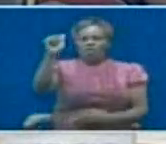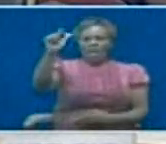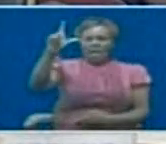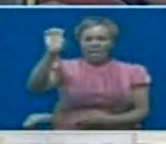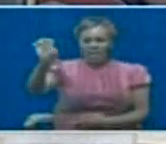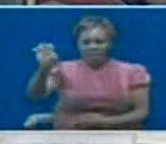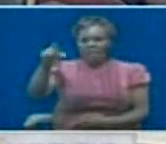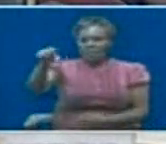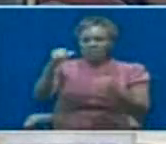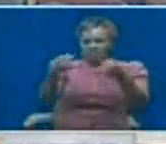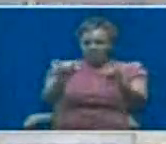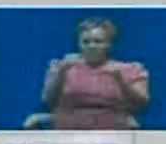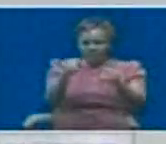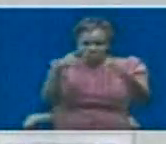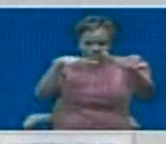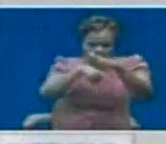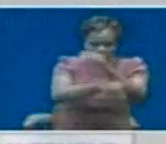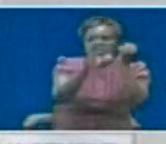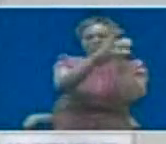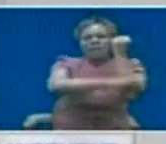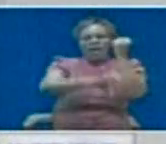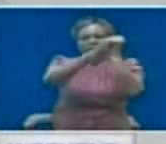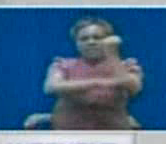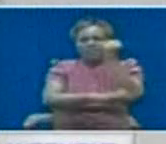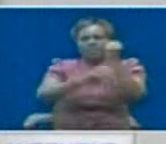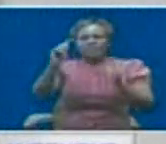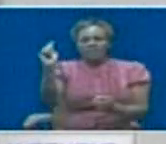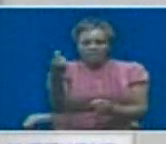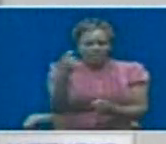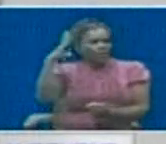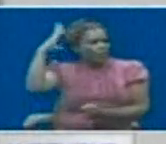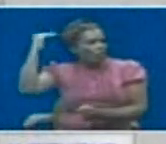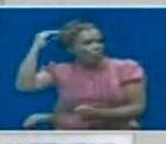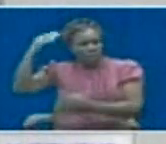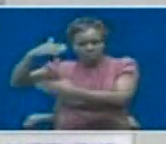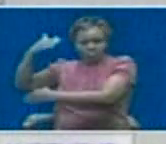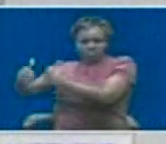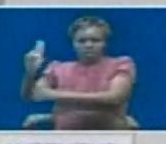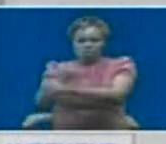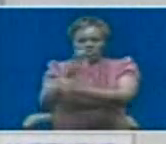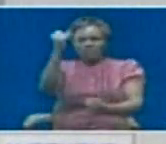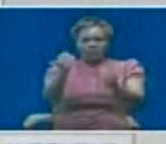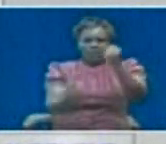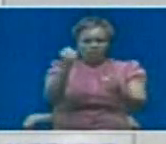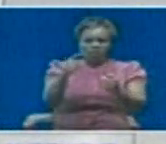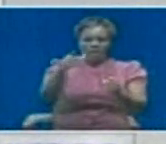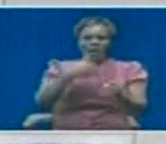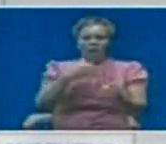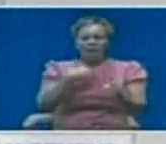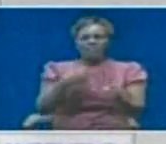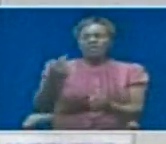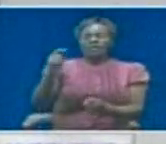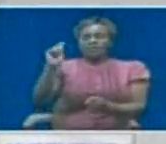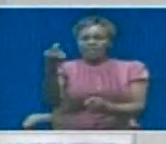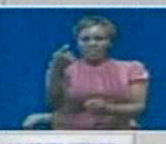militants were attempting to sneak into the country through Kenya, the Kenya-Ethiopia border, using a Toyota Prado bearing Kenyan